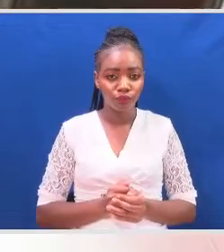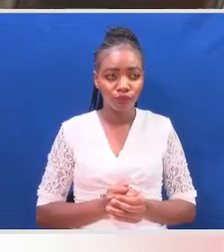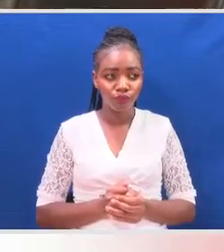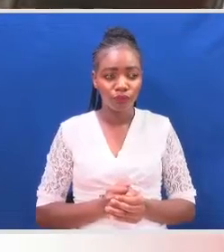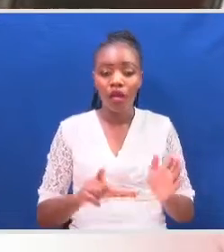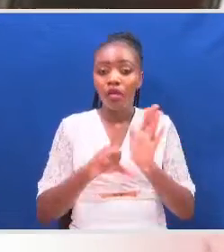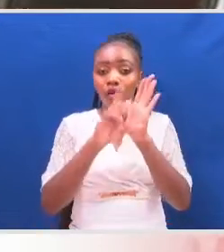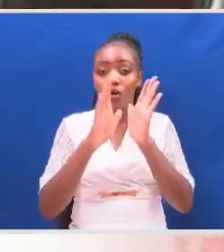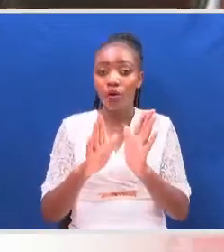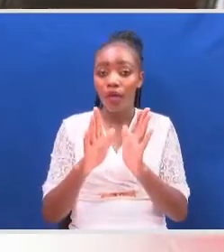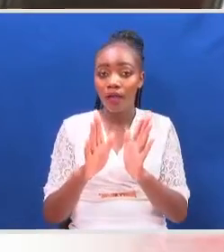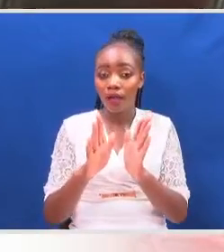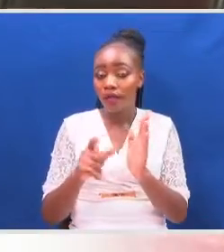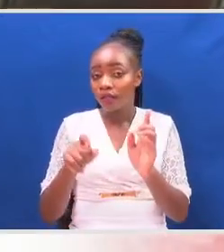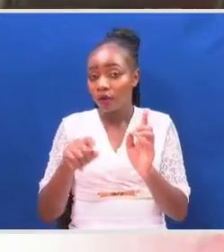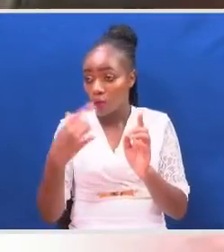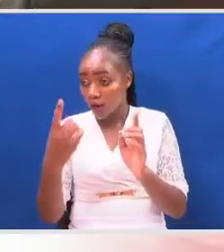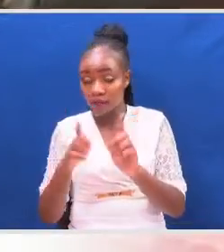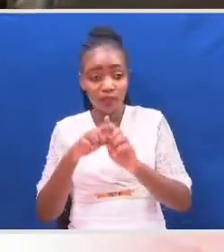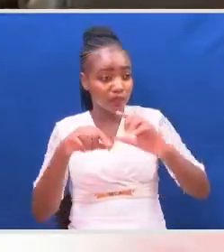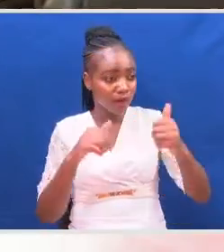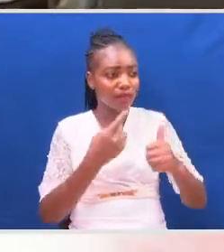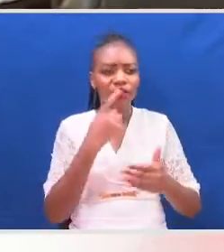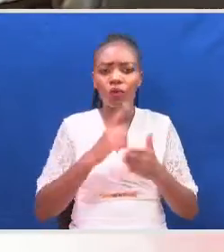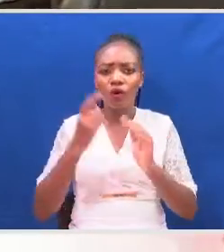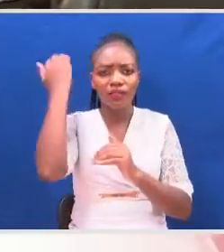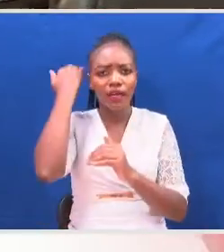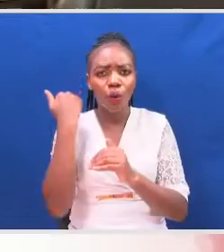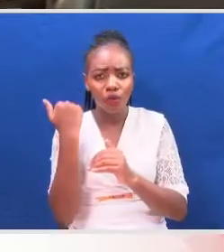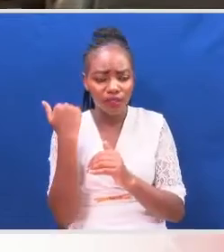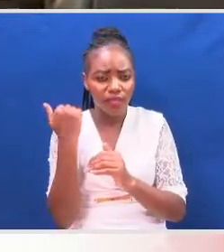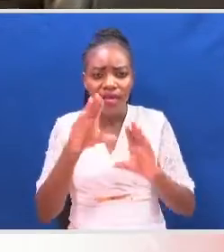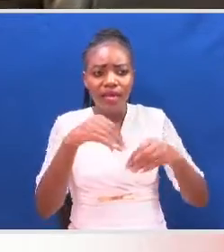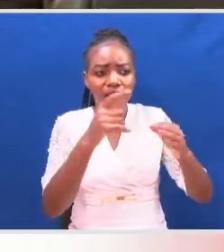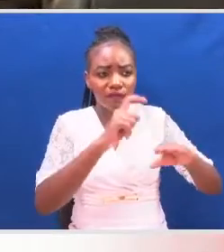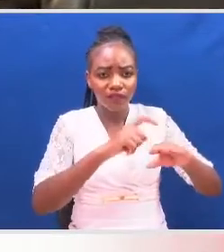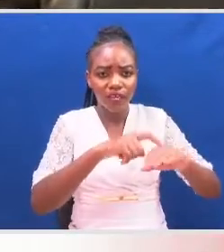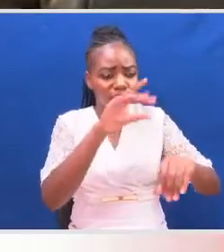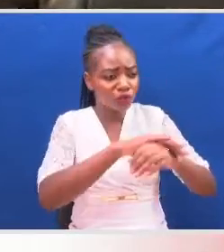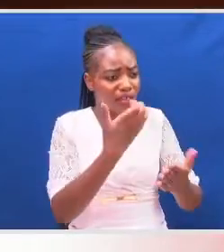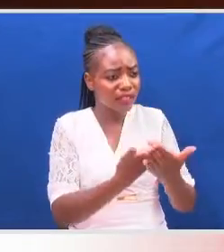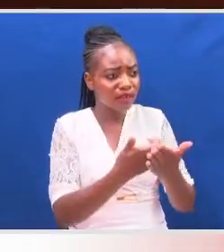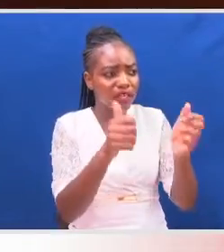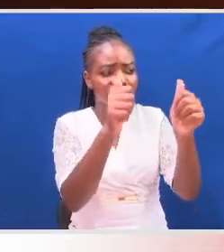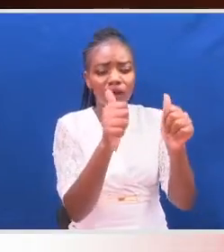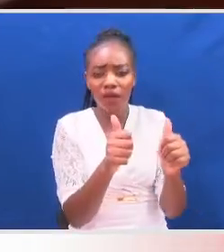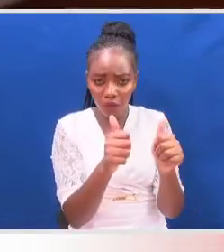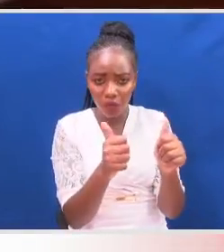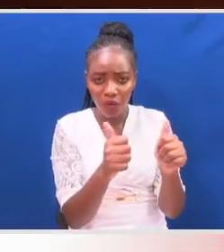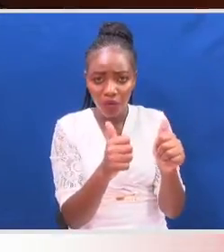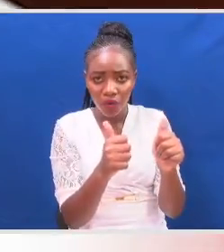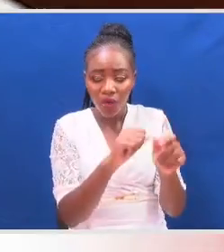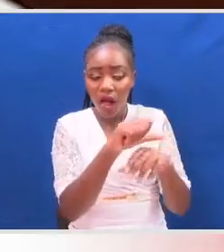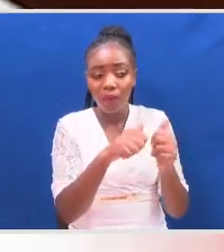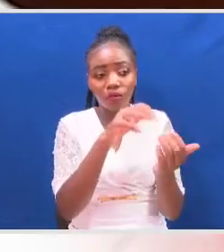Lawyer John Khaminwa and others claimed that the court has denied them time to gather evidence from Sonko's former lawyers